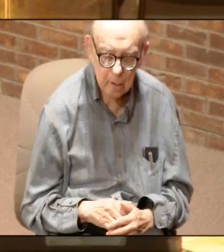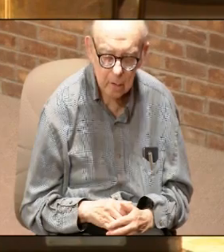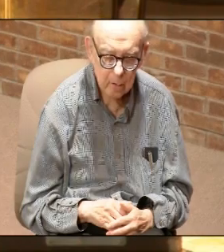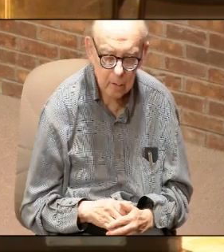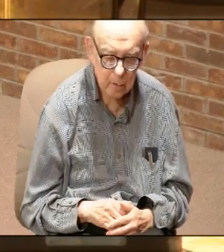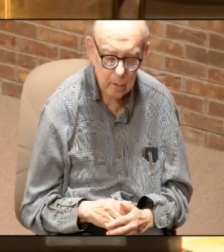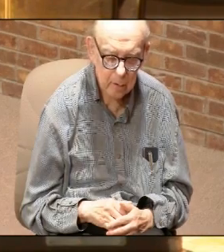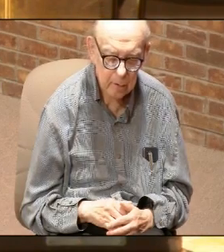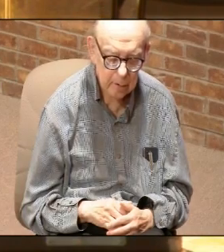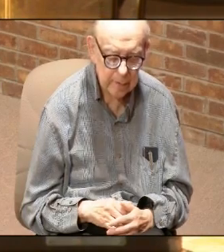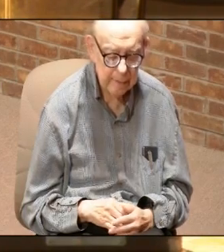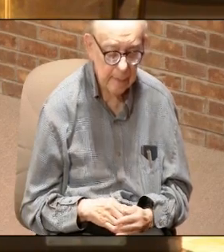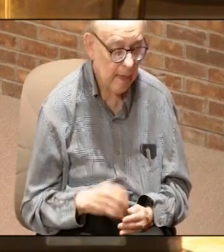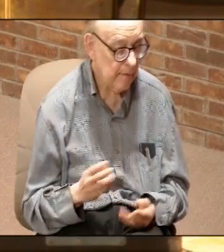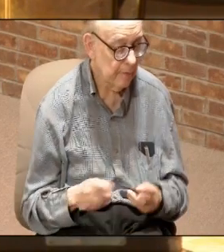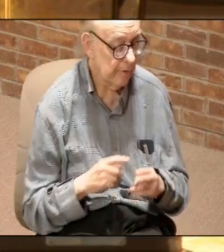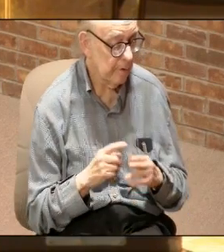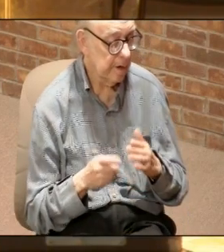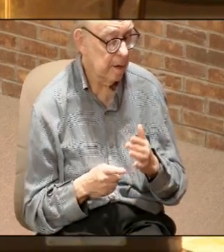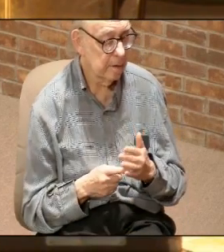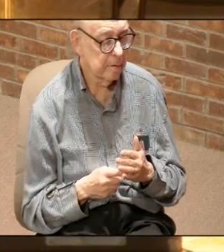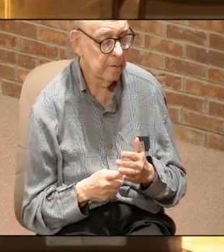And so at the very end,